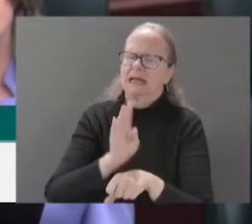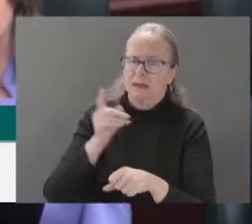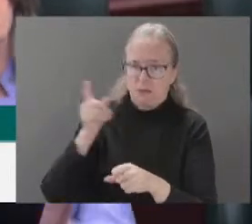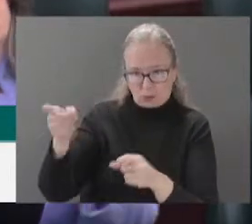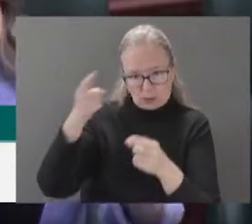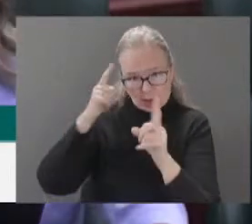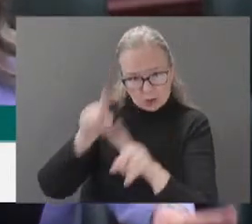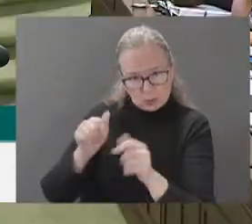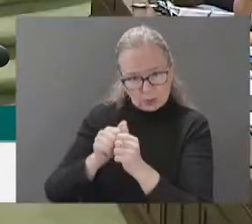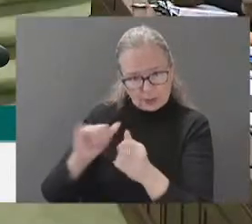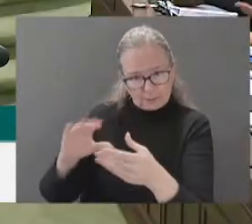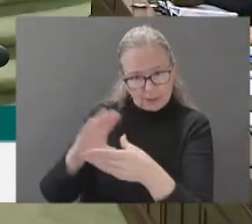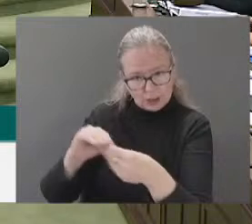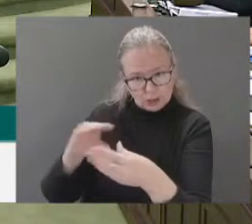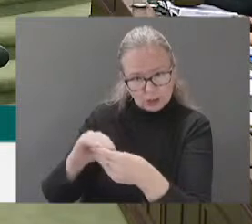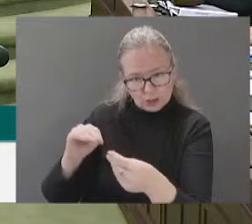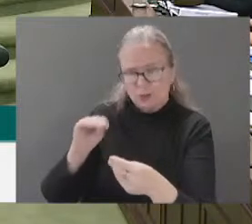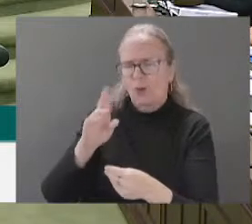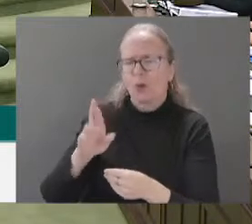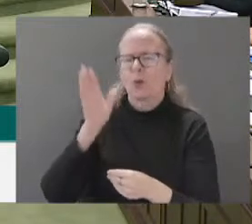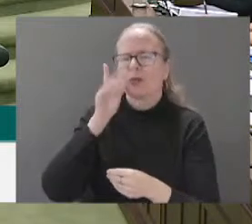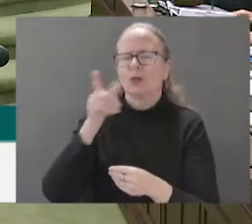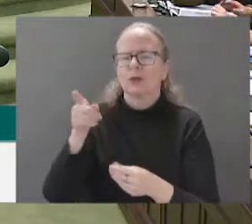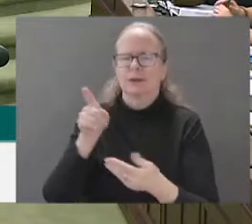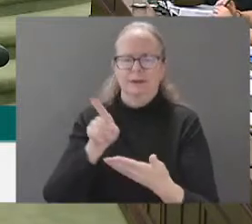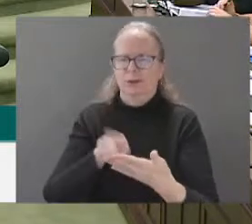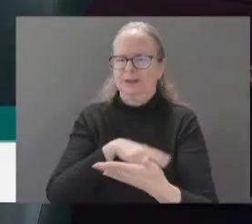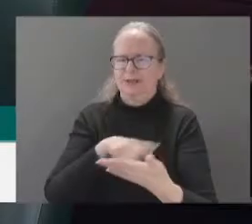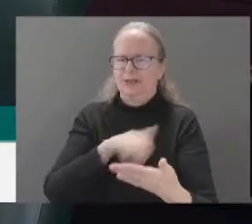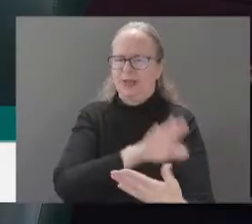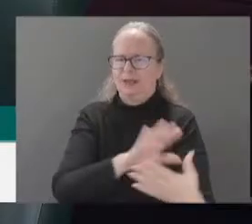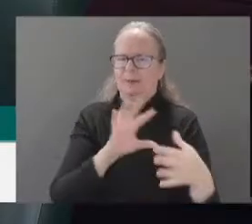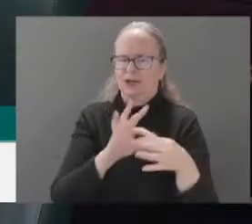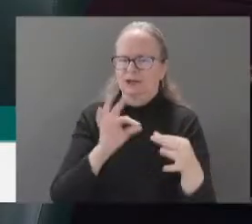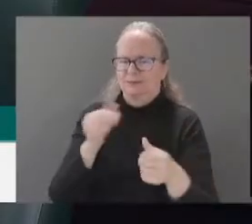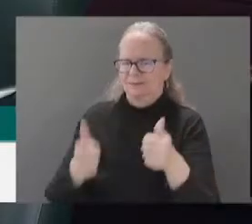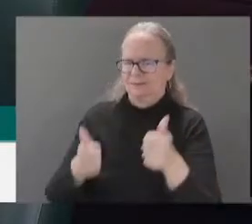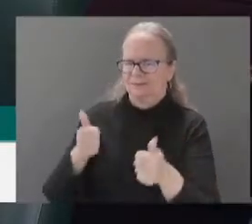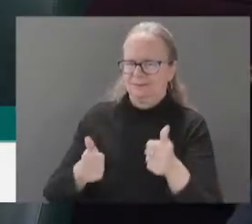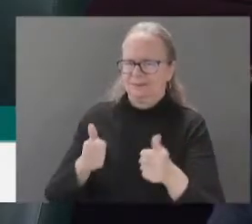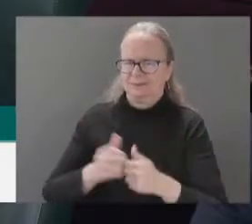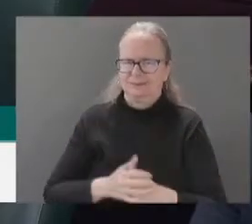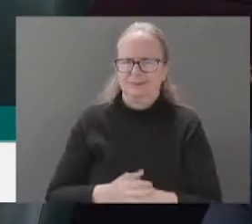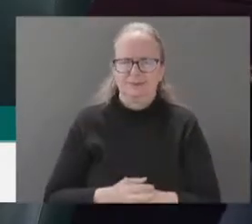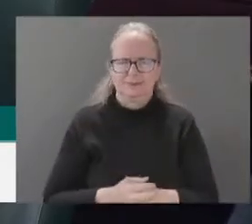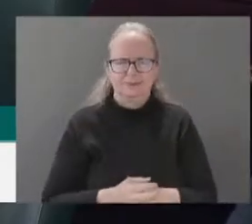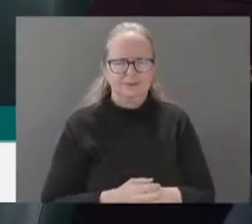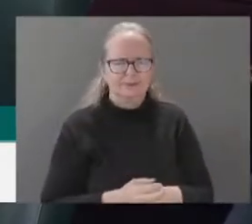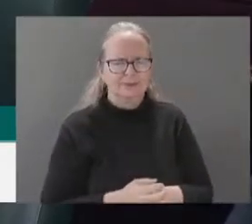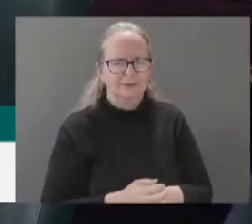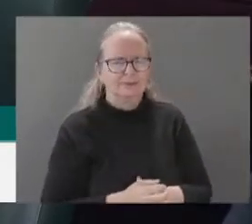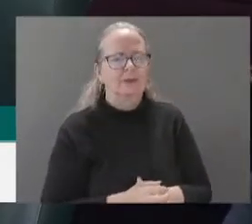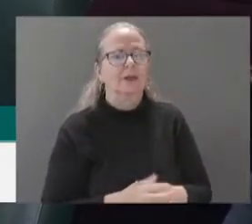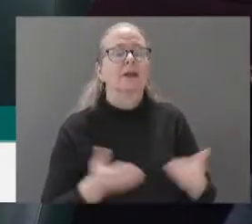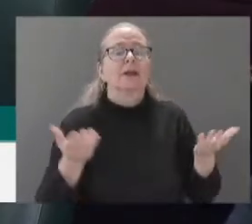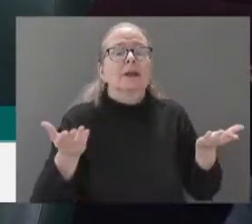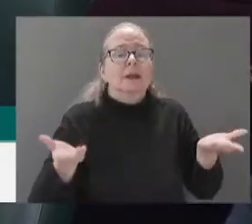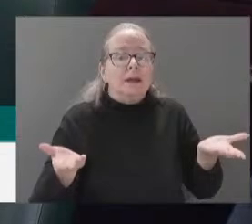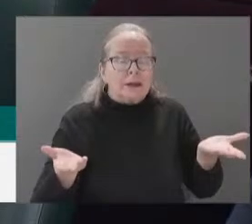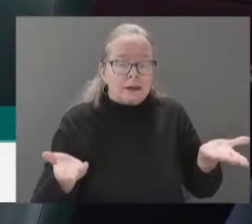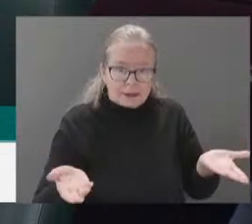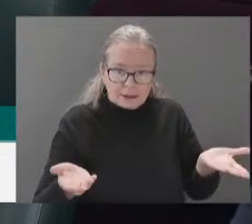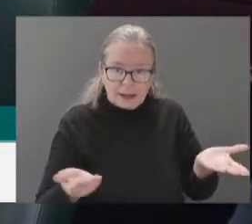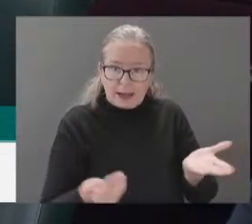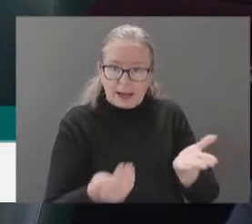these comments honorable the Minister of Justice once again The Honorable member had a wonderful and rare